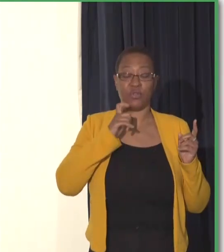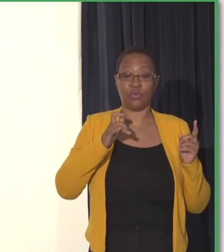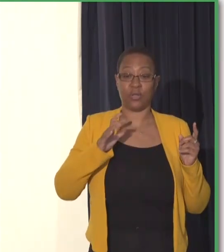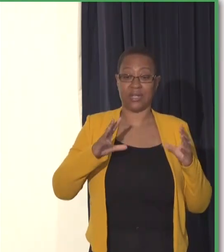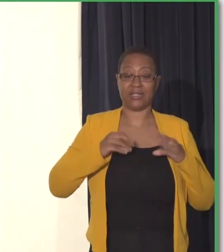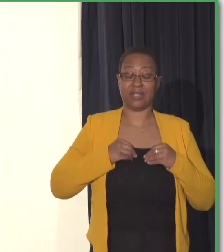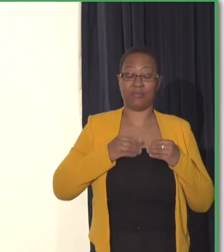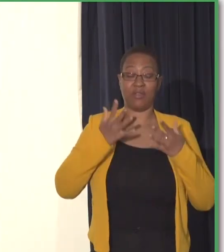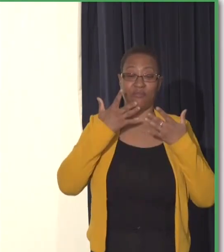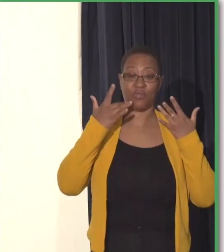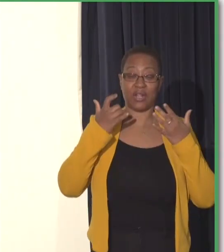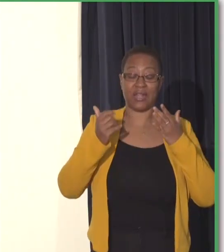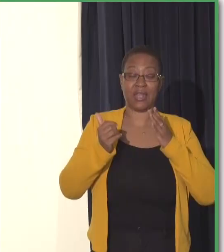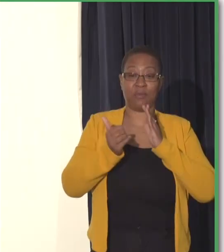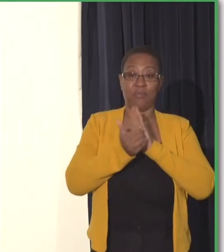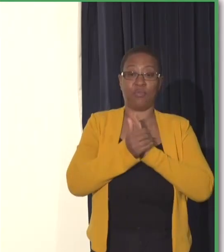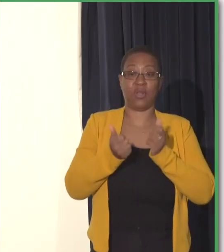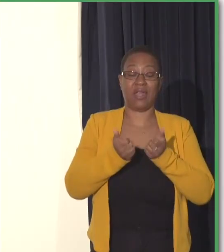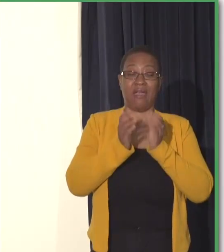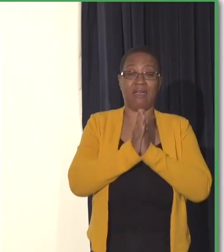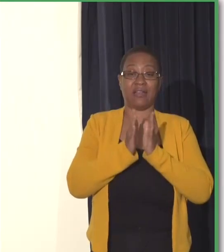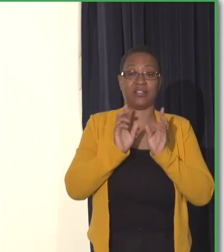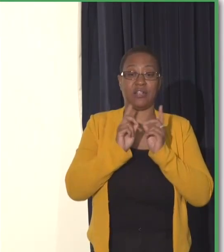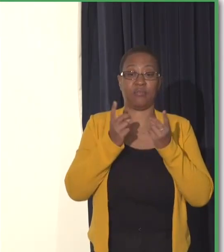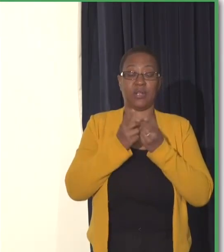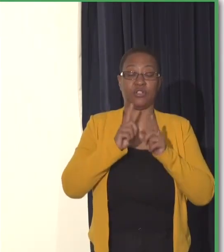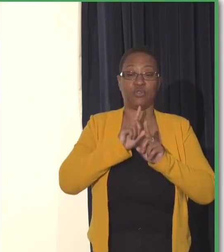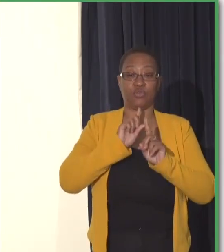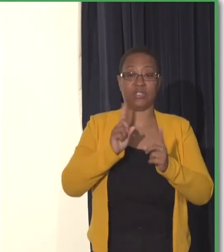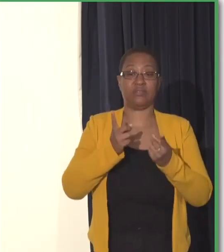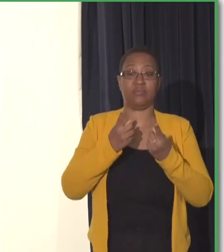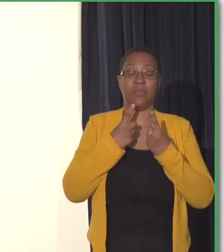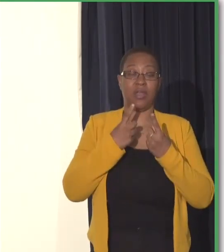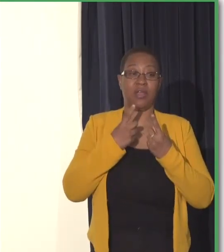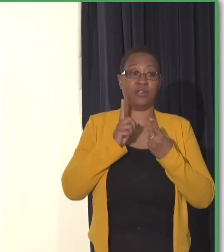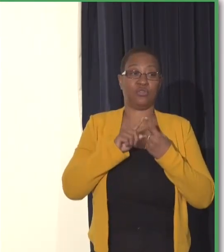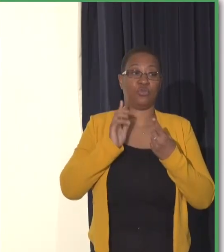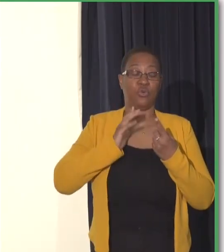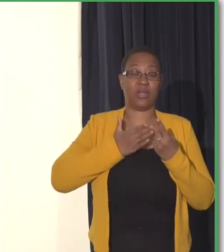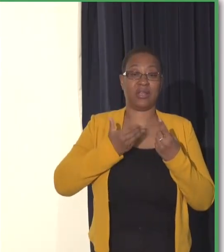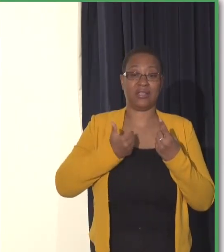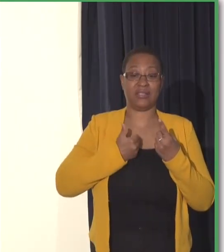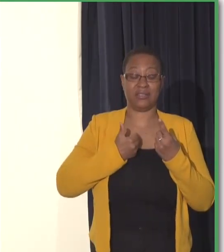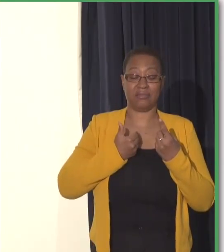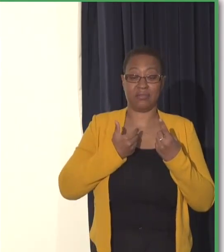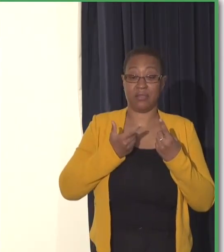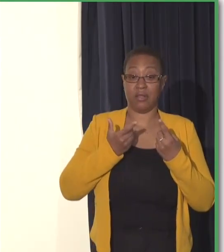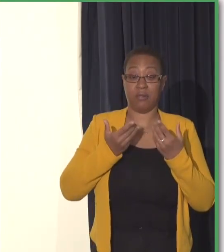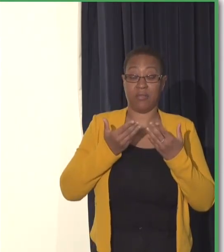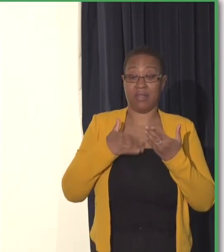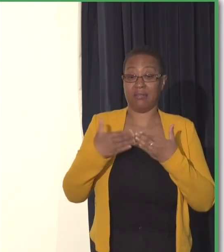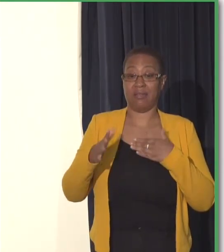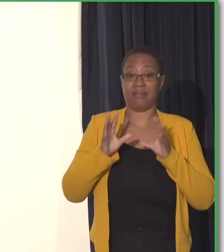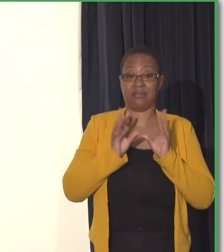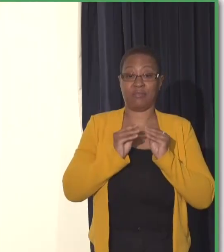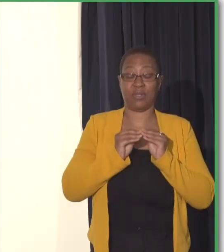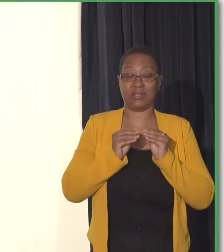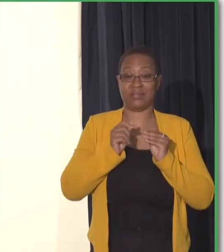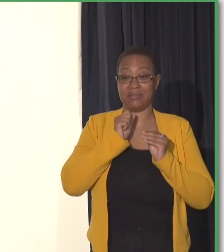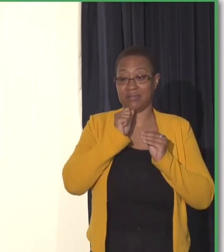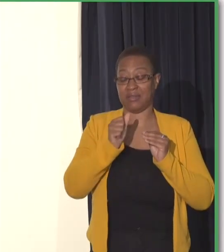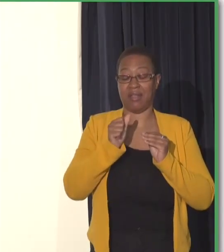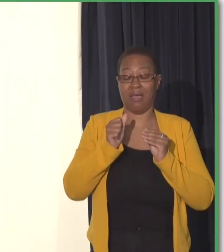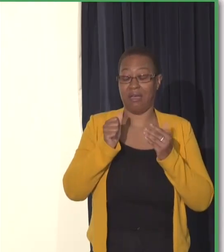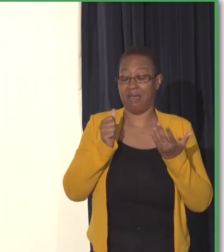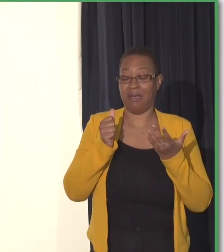amendment, that we ask the department to respond to us on that, even at the next meeting. It's not rocket science.